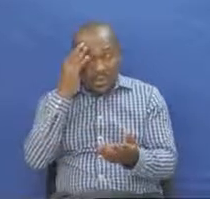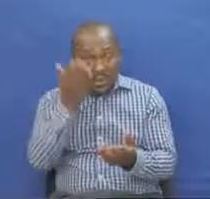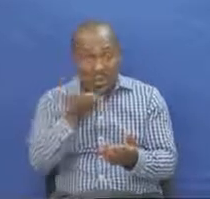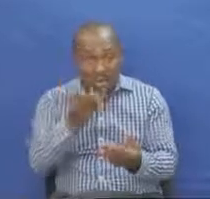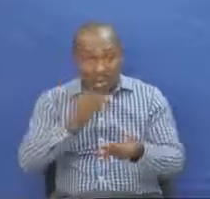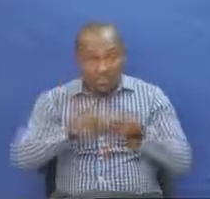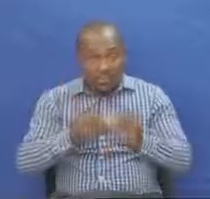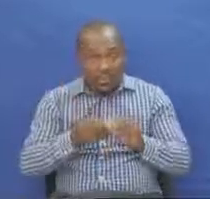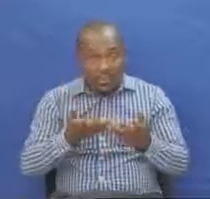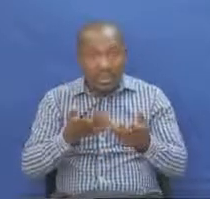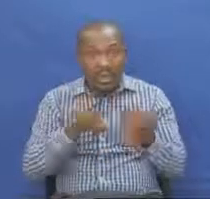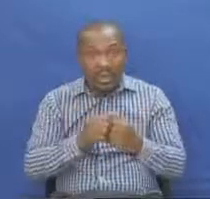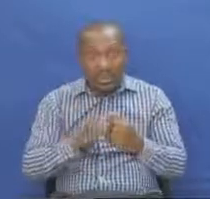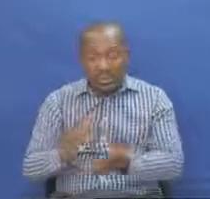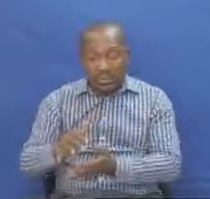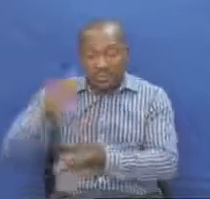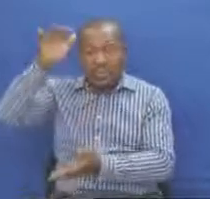intermittent growth?